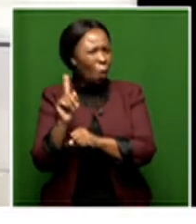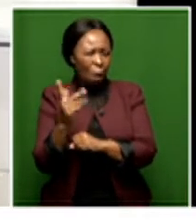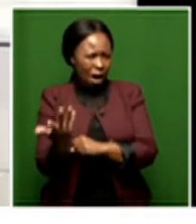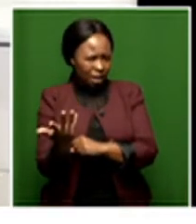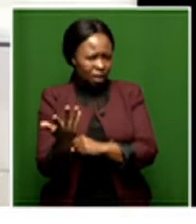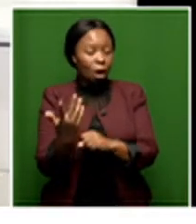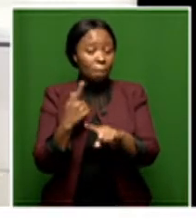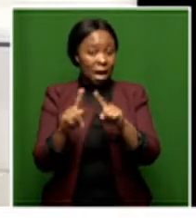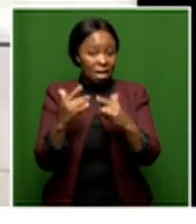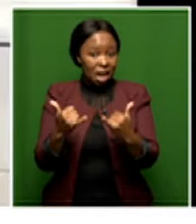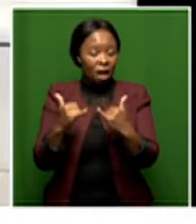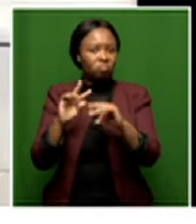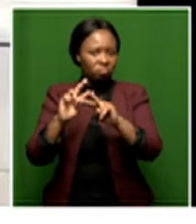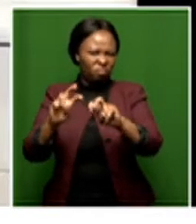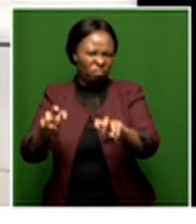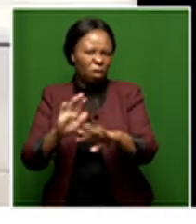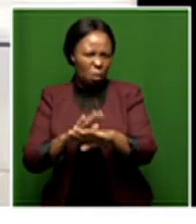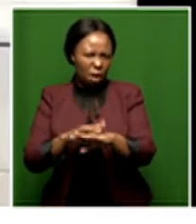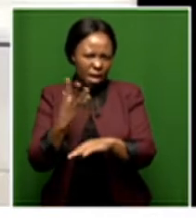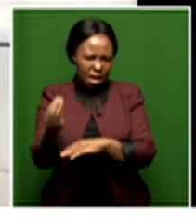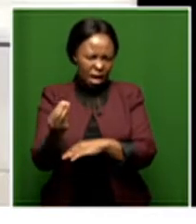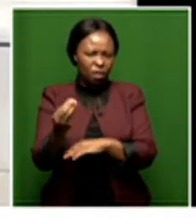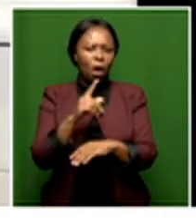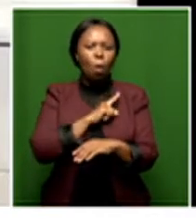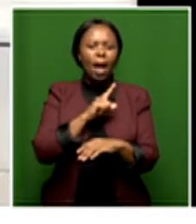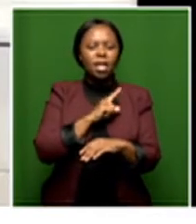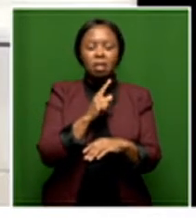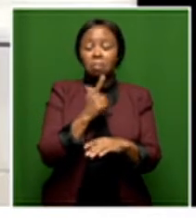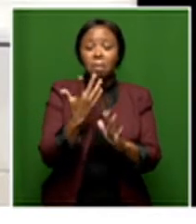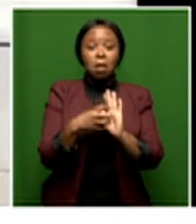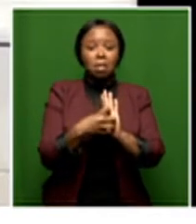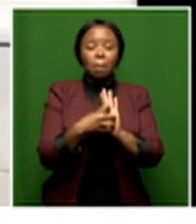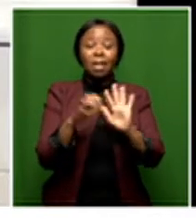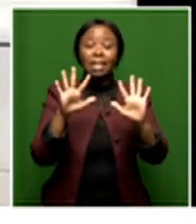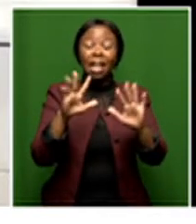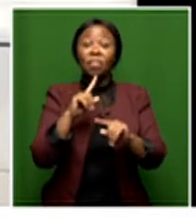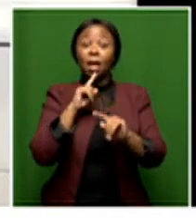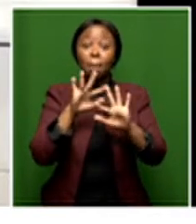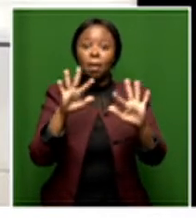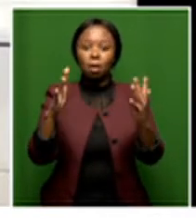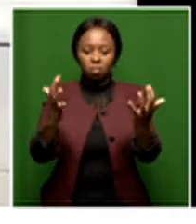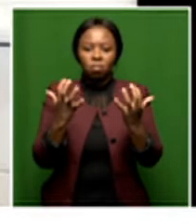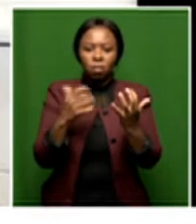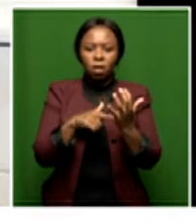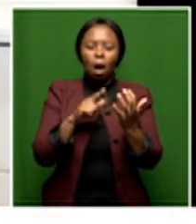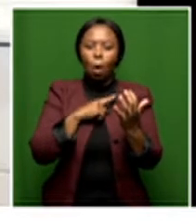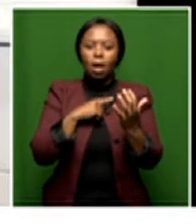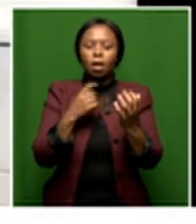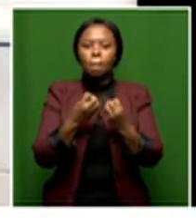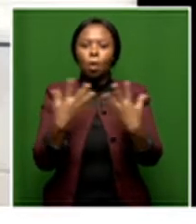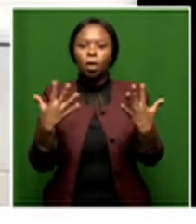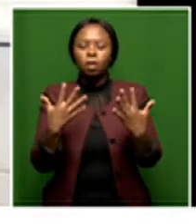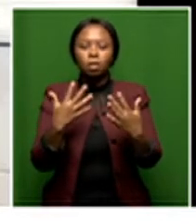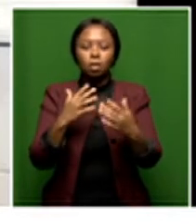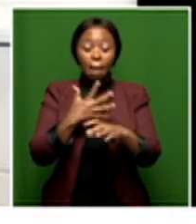being investigated at the moment, because if you take tens of millions of people, by the way, the majority of these blood clots appear to have occurred in